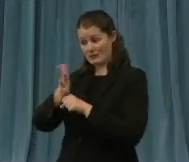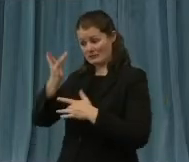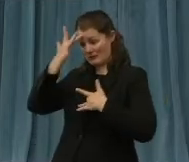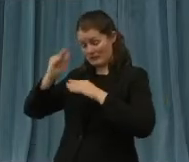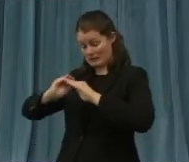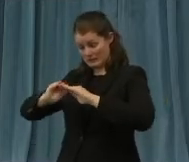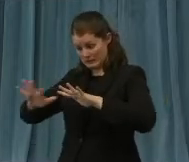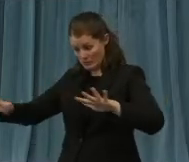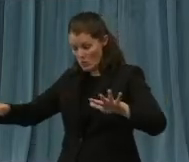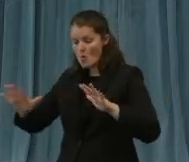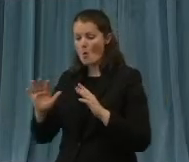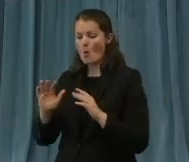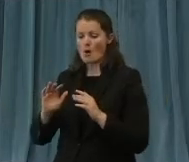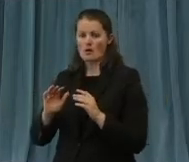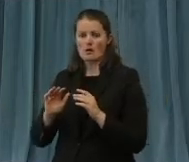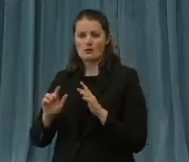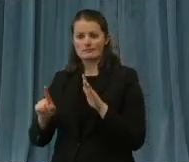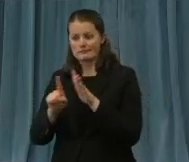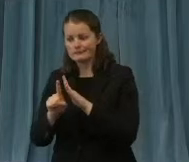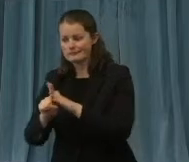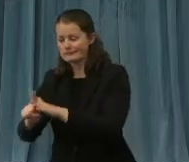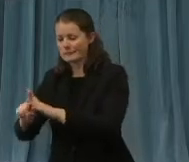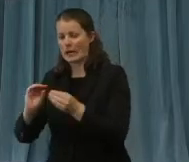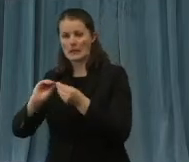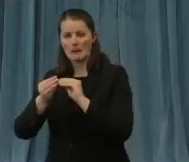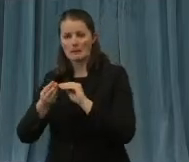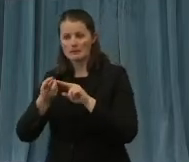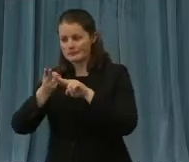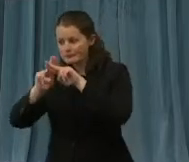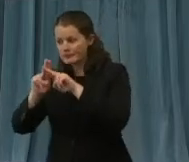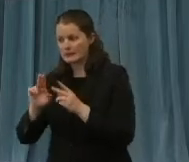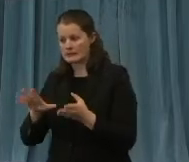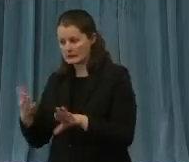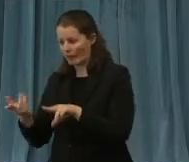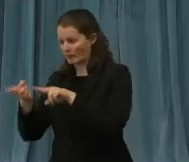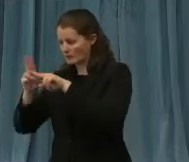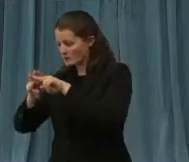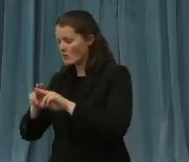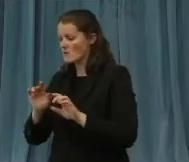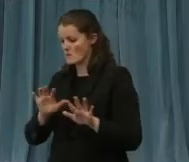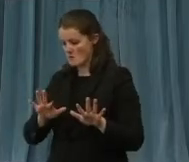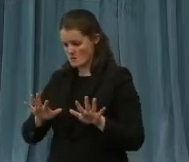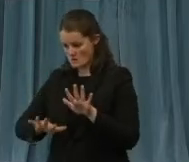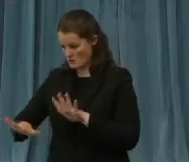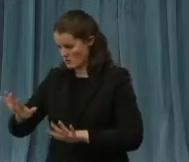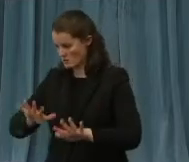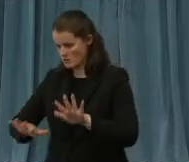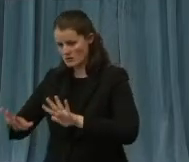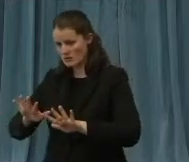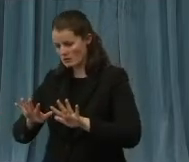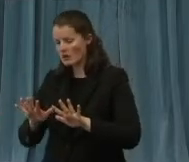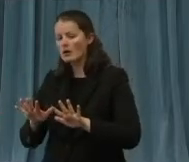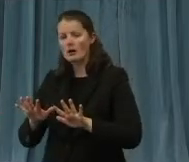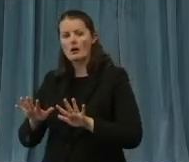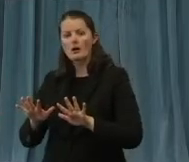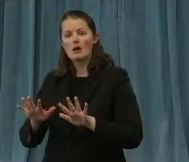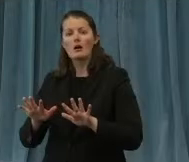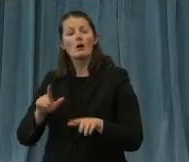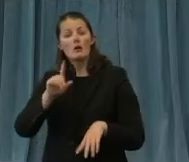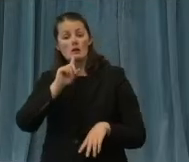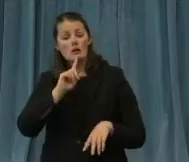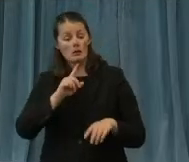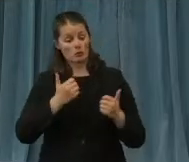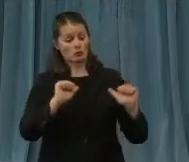of deaths that we have, it's a balancing act that we have to do moving forward. We're doing everything we can to open up the economy as quickly as